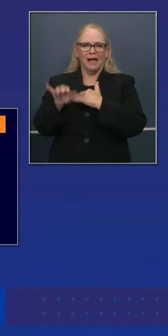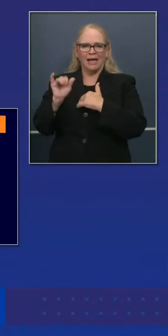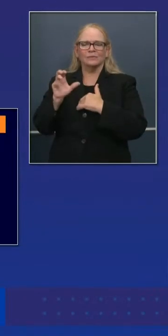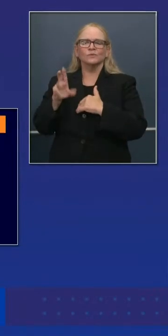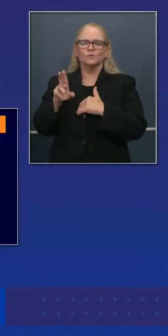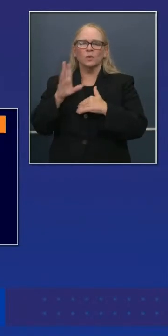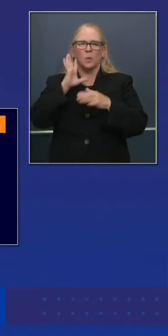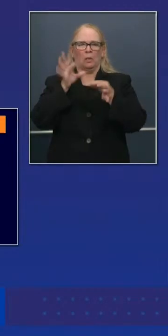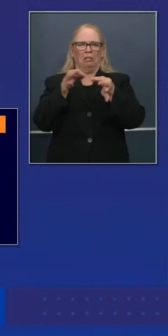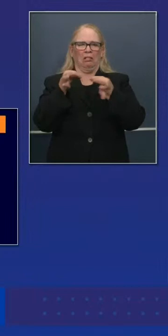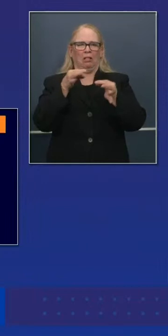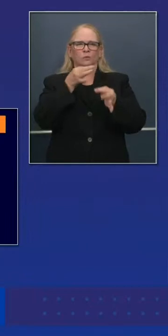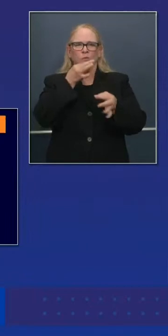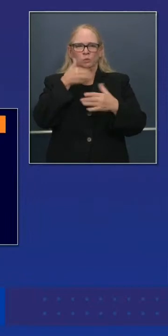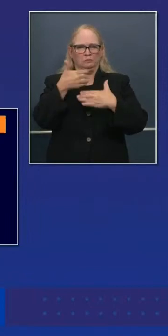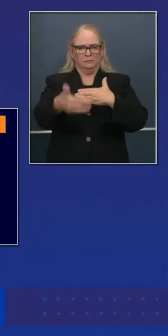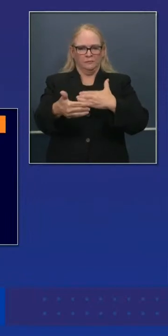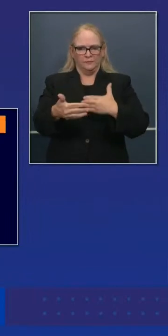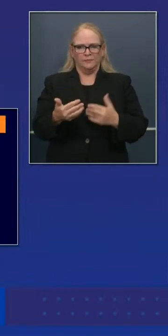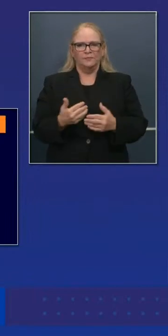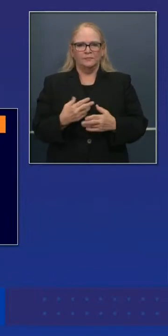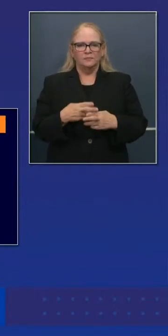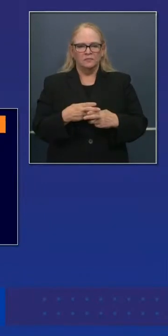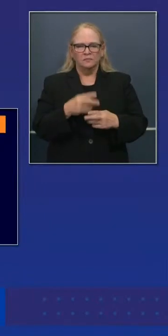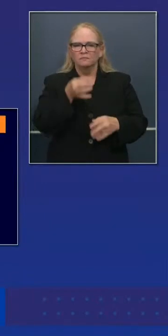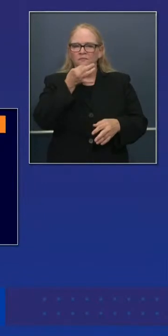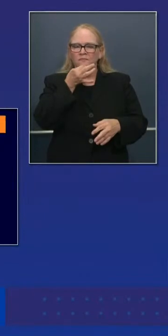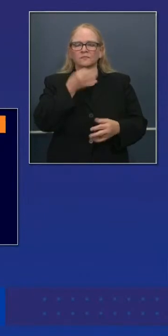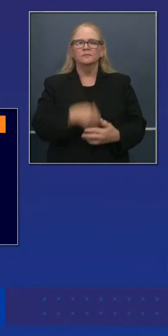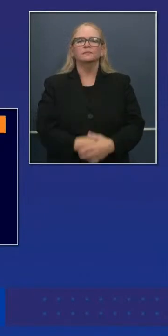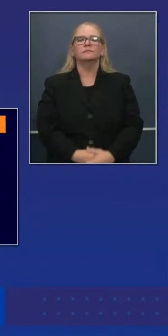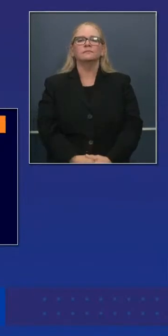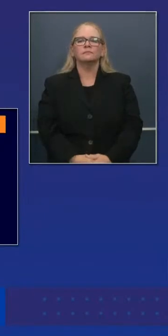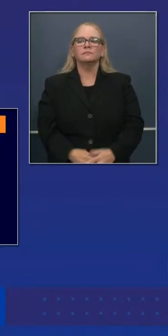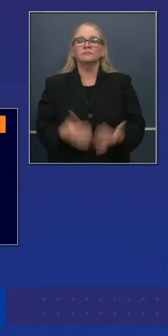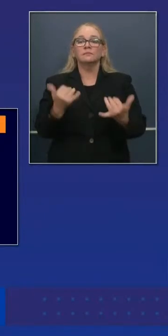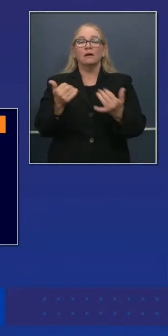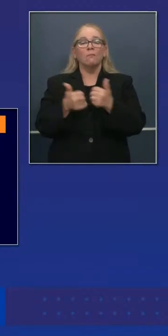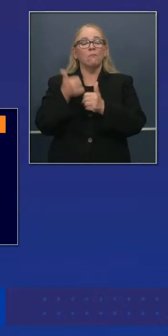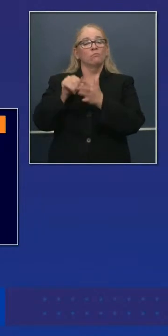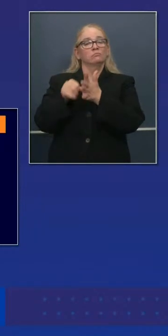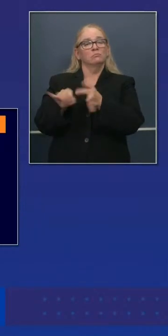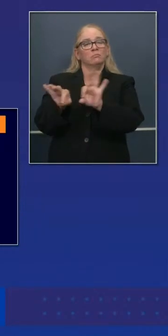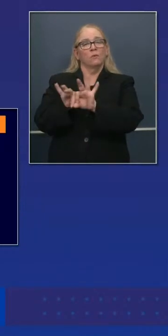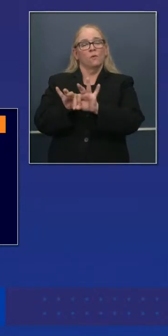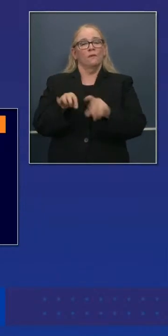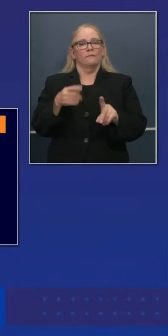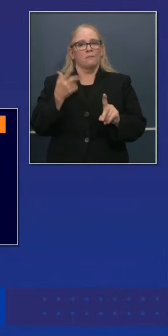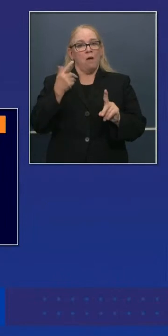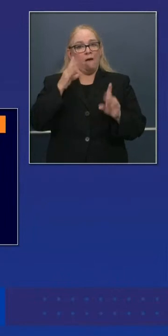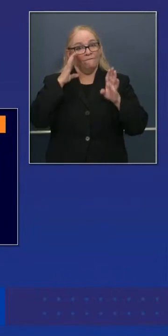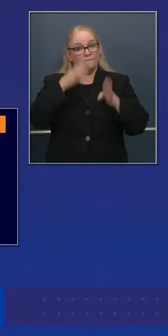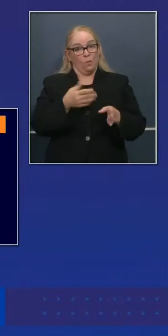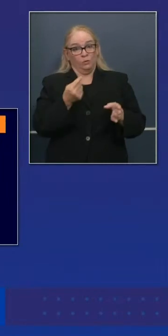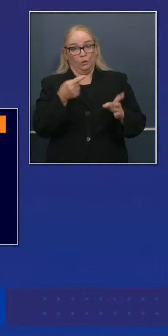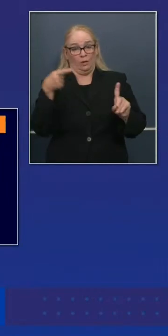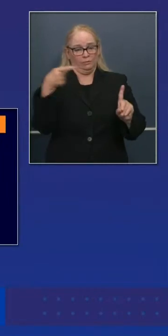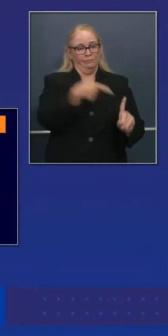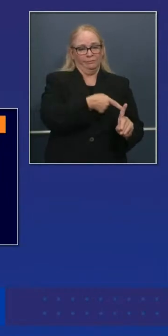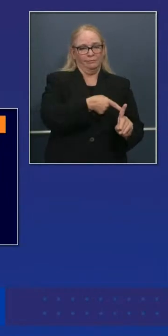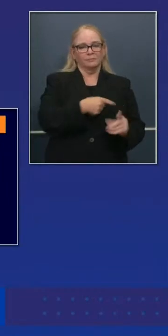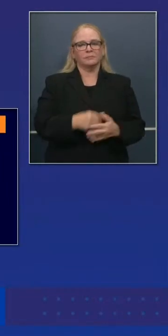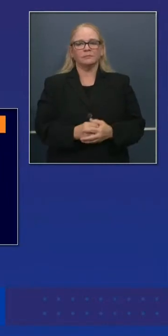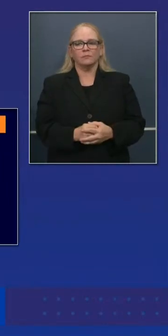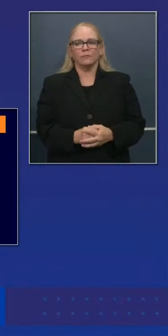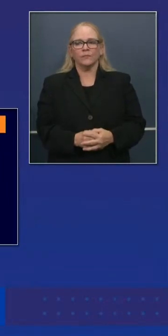a moment, that it becomes even more essential that we focus, in